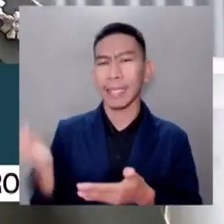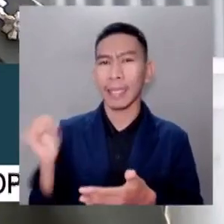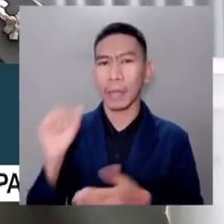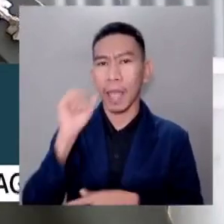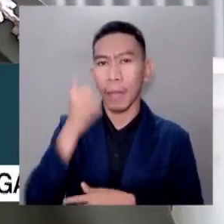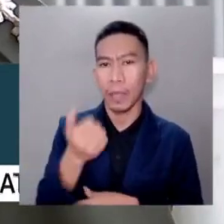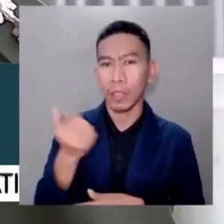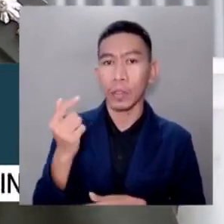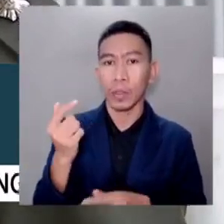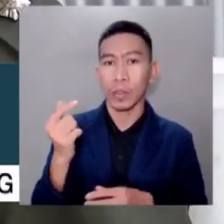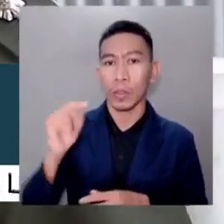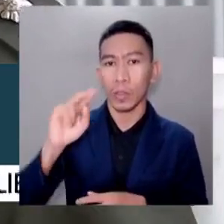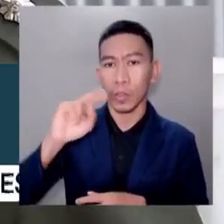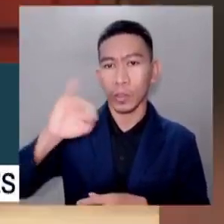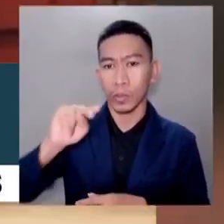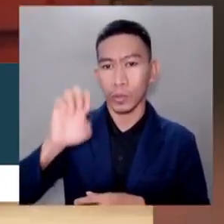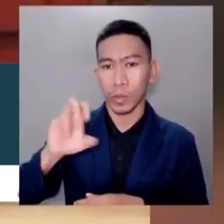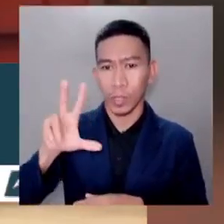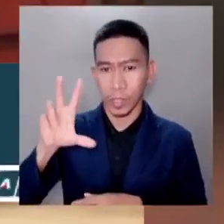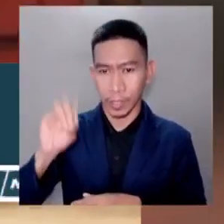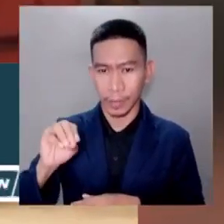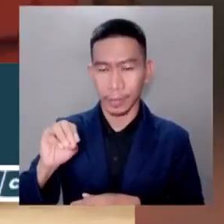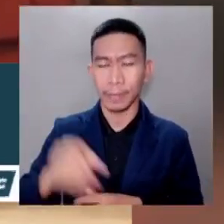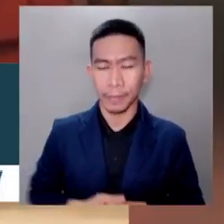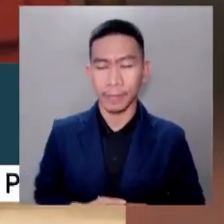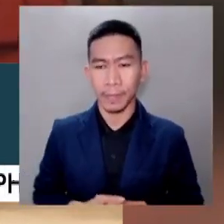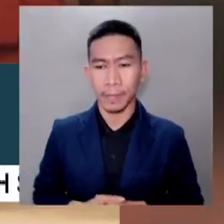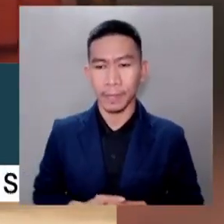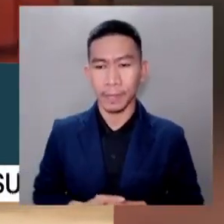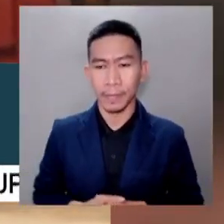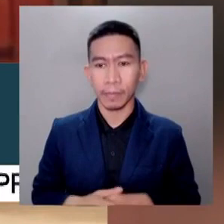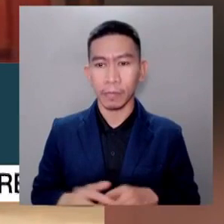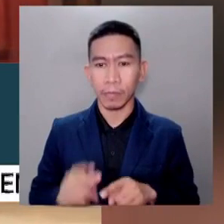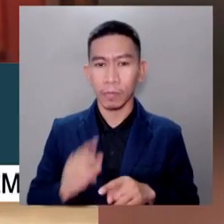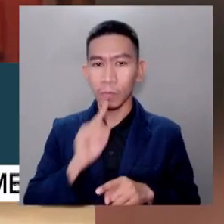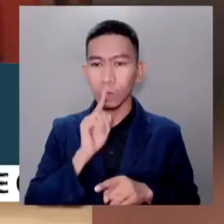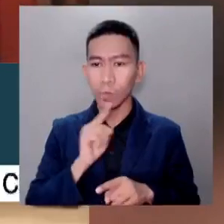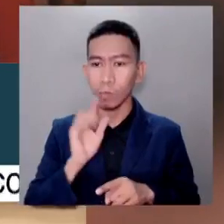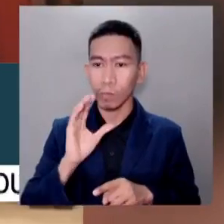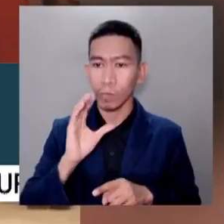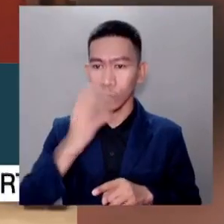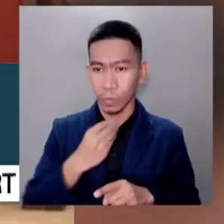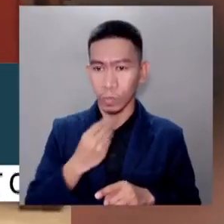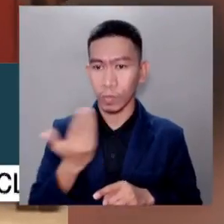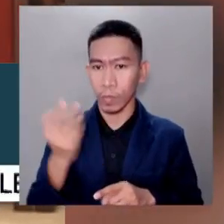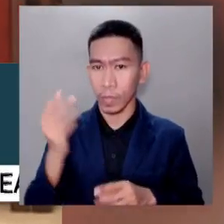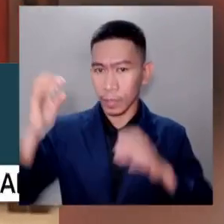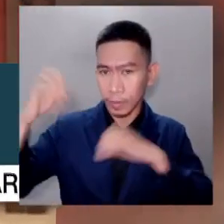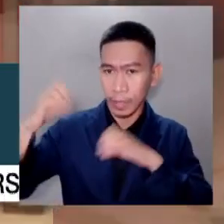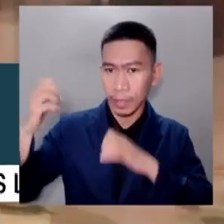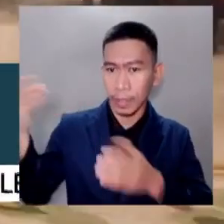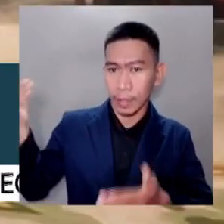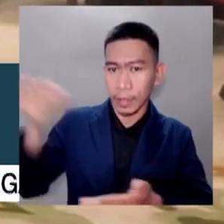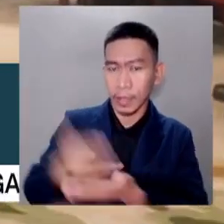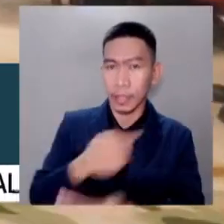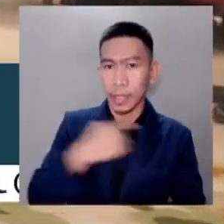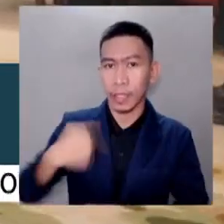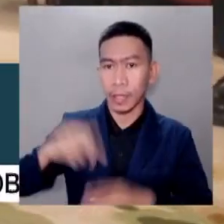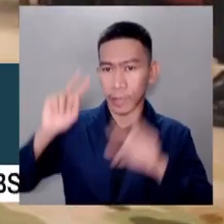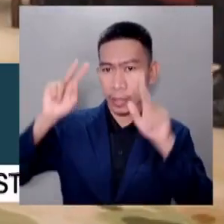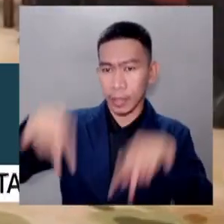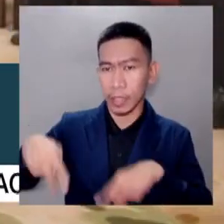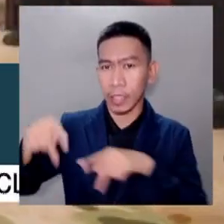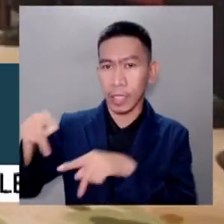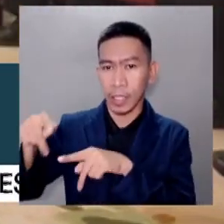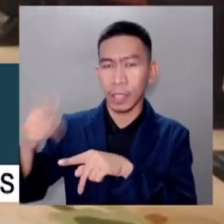30. That's all you can share? Yes. Meanwhile, among those who are expected as guests is Chinese Vice President Wang Qishan. He